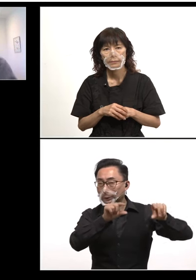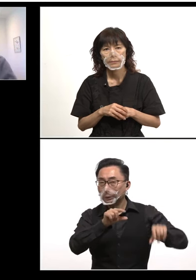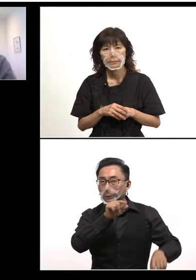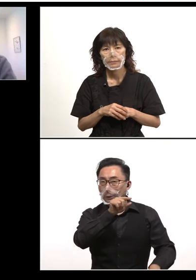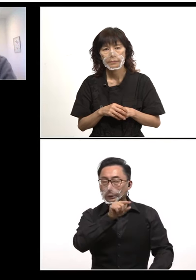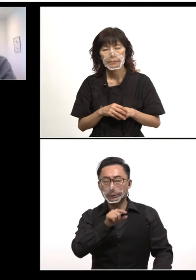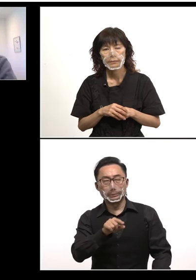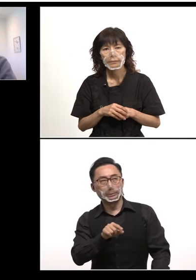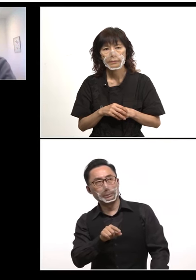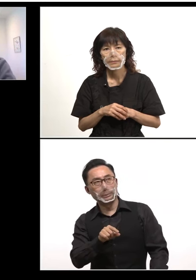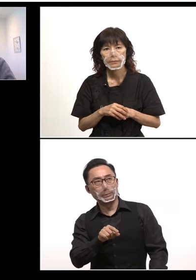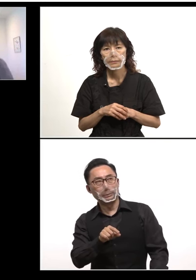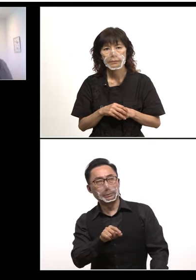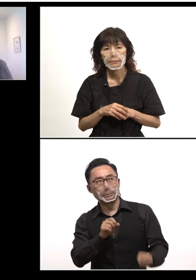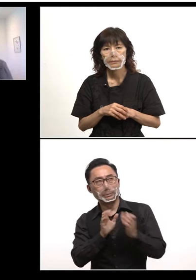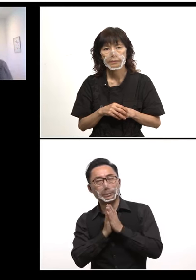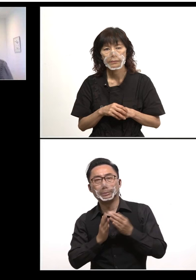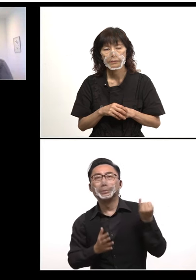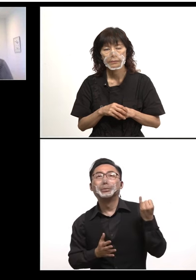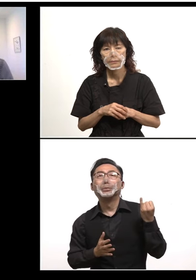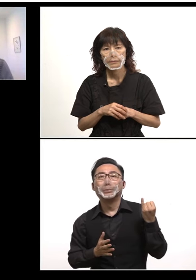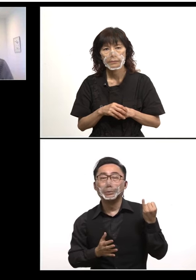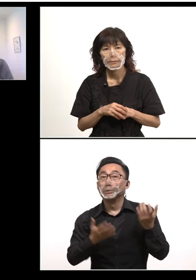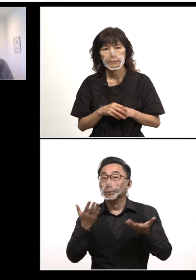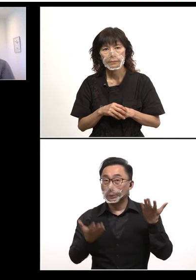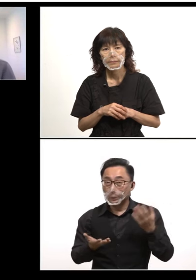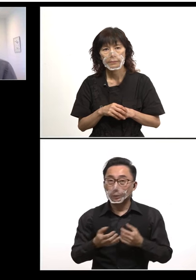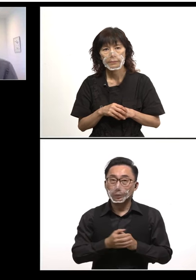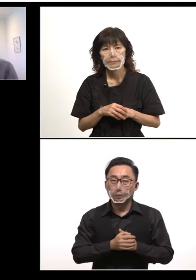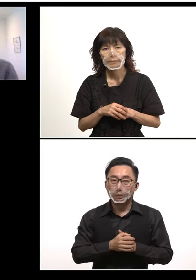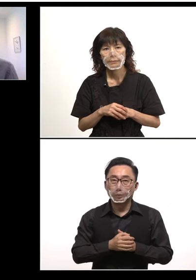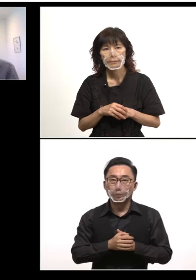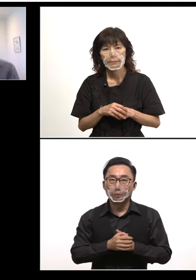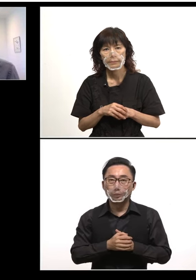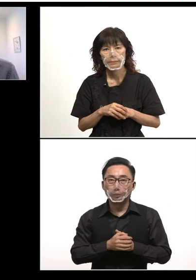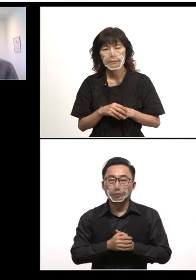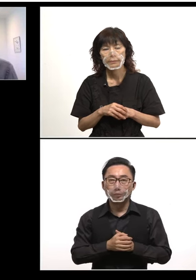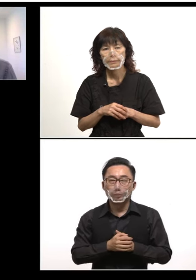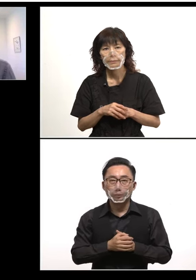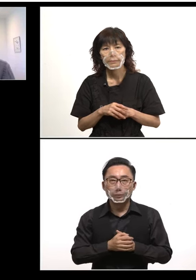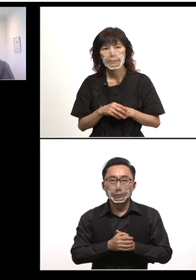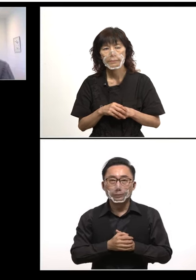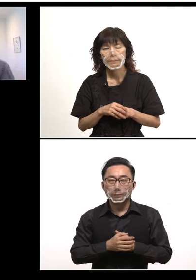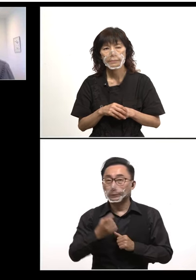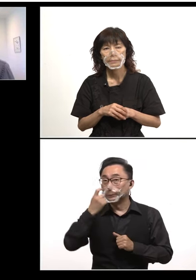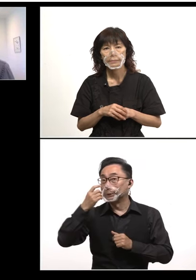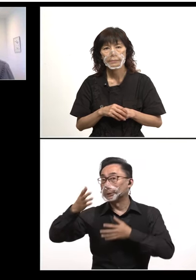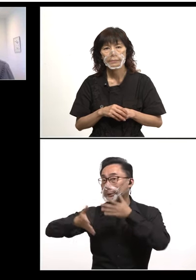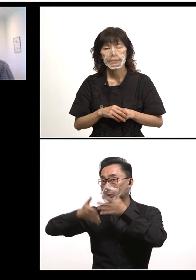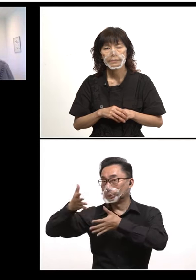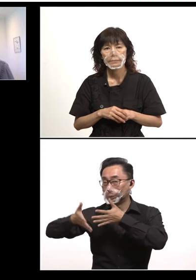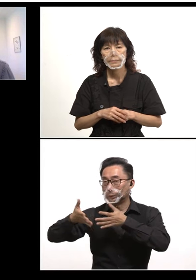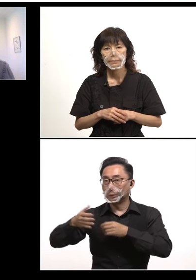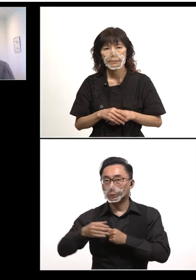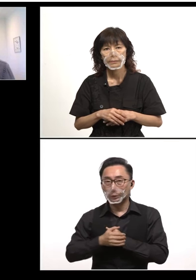ages, things like that in English to support finger spelling in BSL. And so it was a huge learning curve for us. We had to make